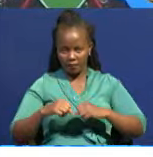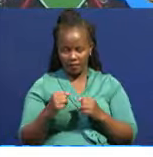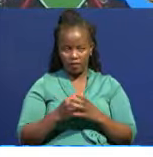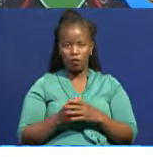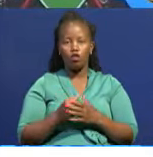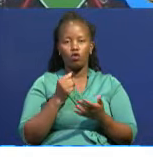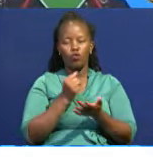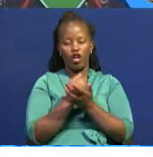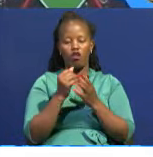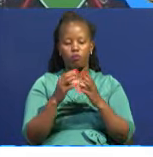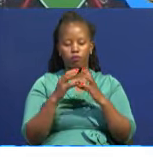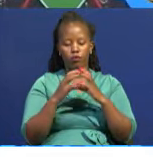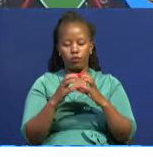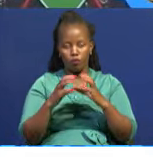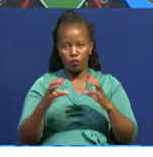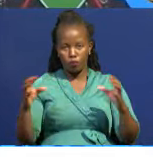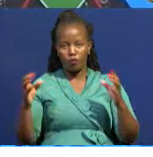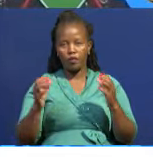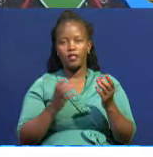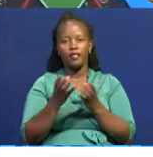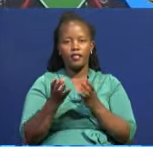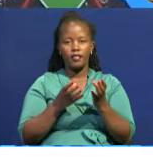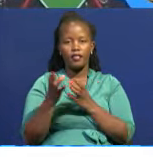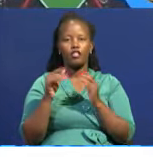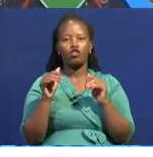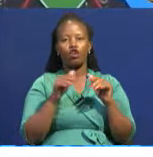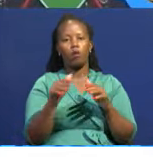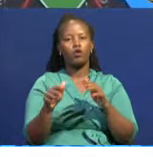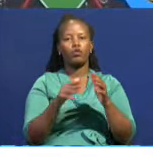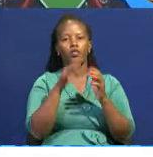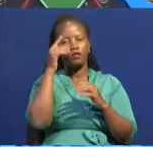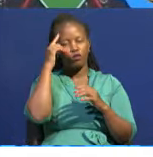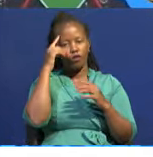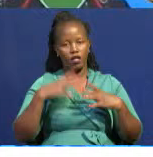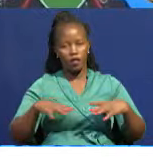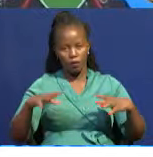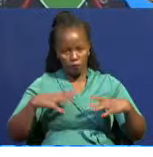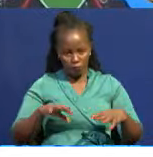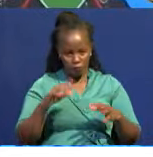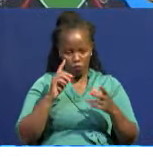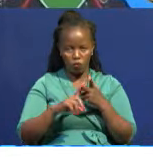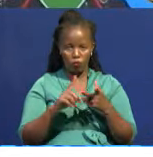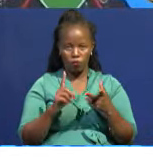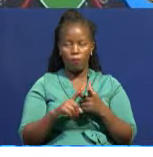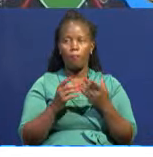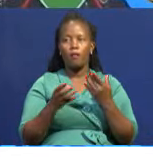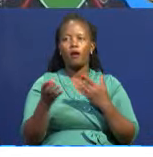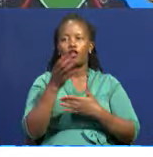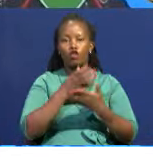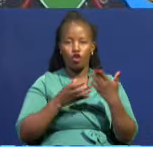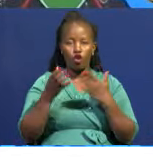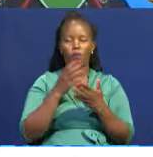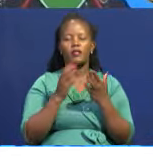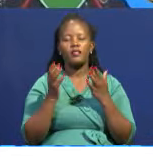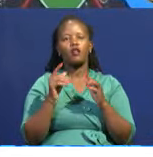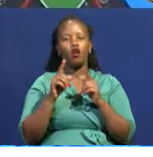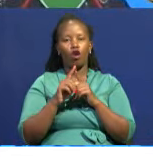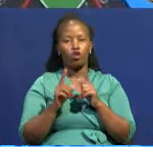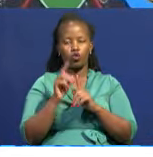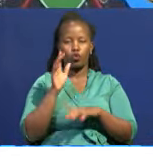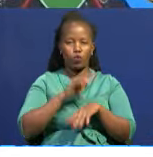trade opportunities for our people, diversify creative economy prospects, and secure labor